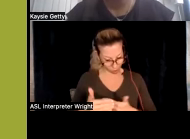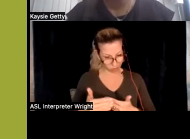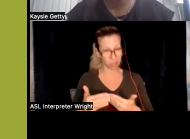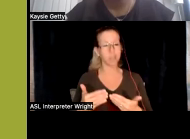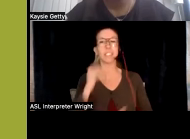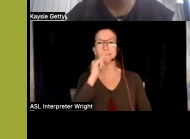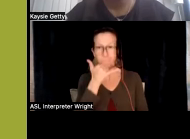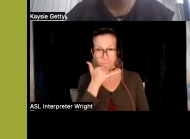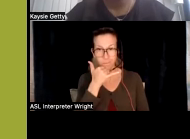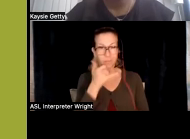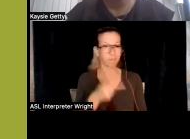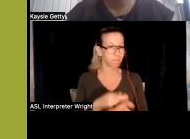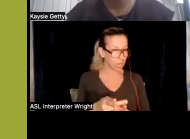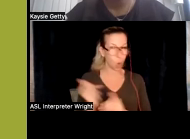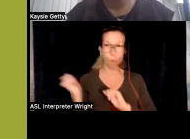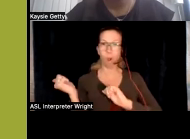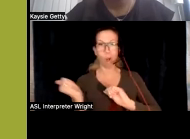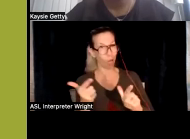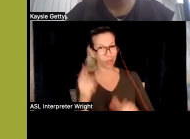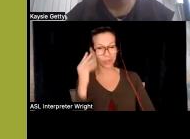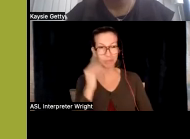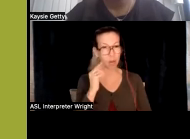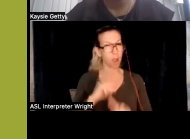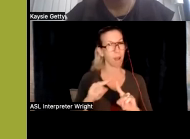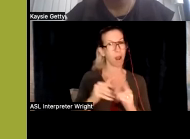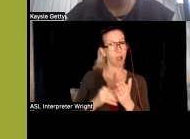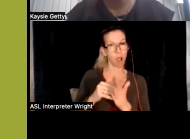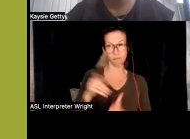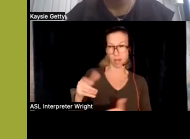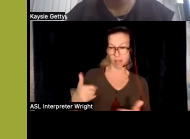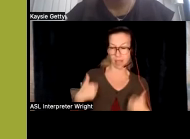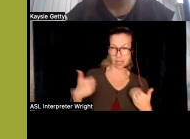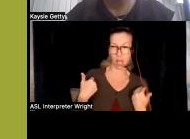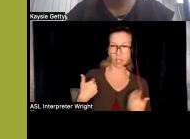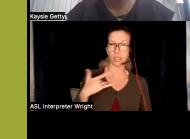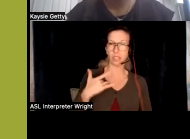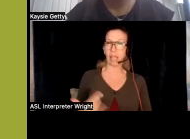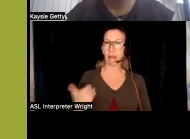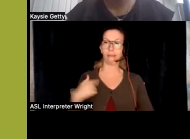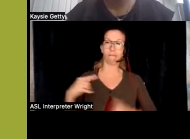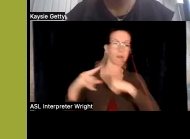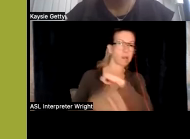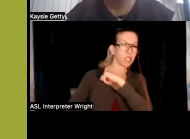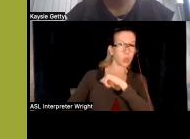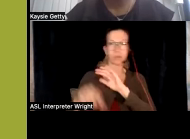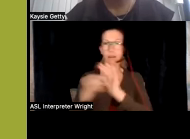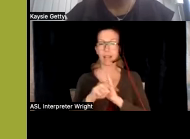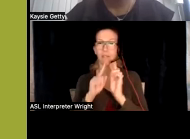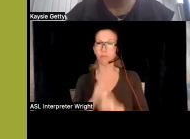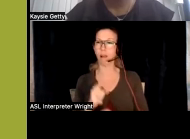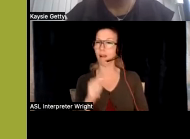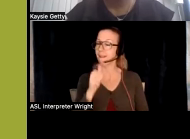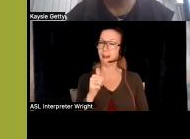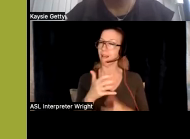mistakes that we all make, but often for young people, those are treated with consequences and a punitive response and not much opportunity to